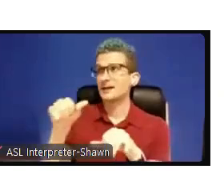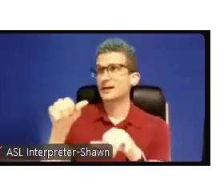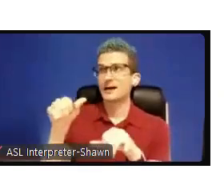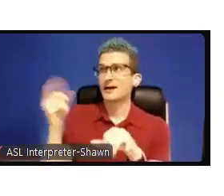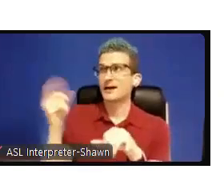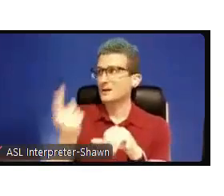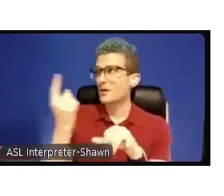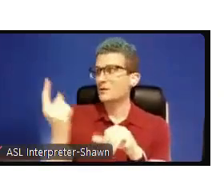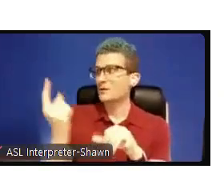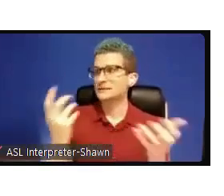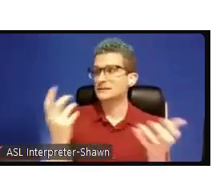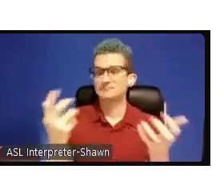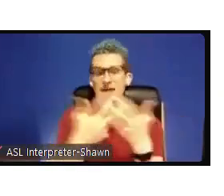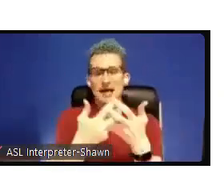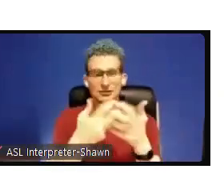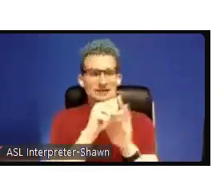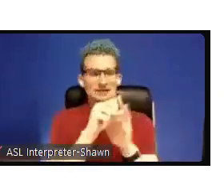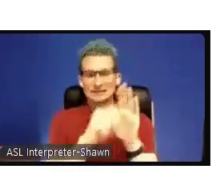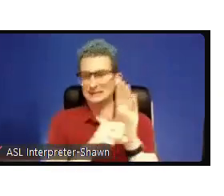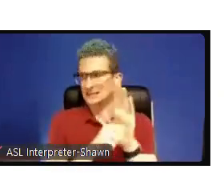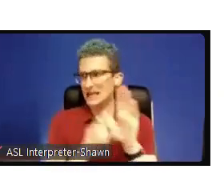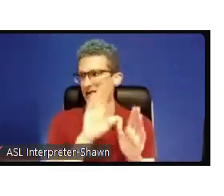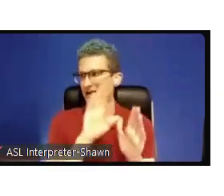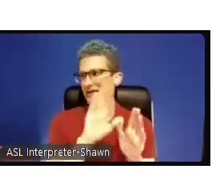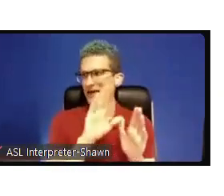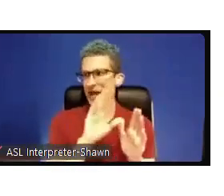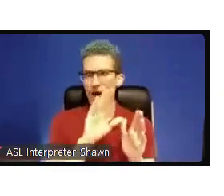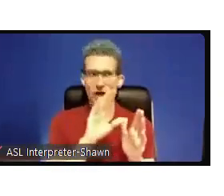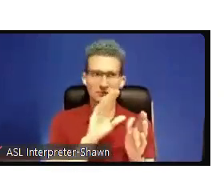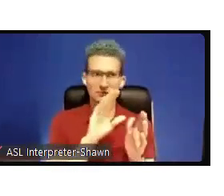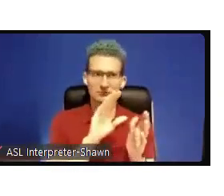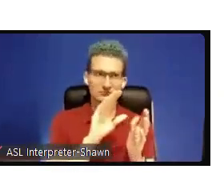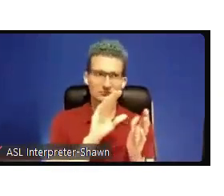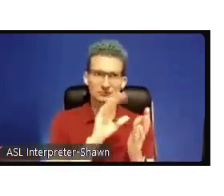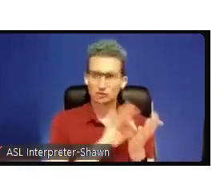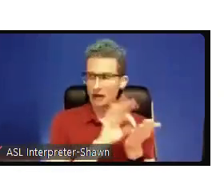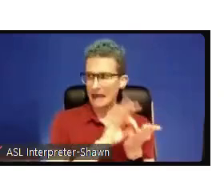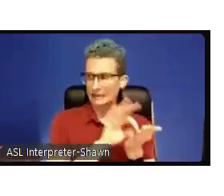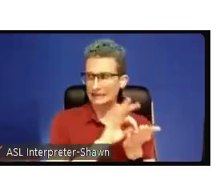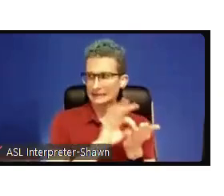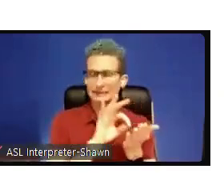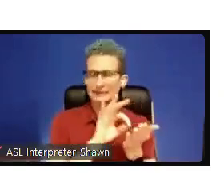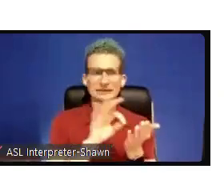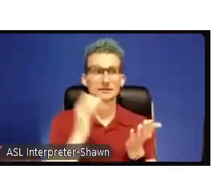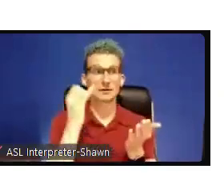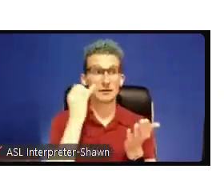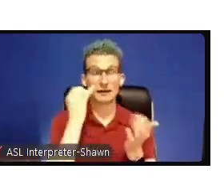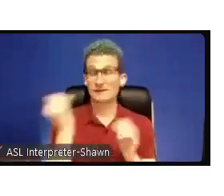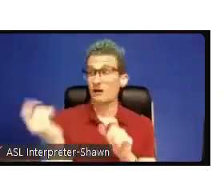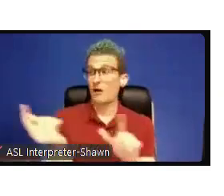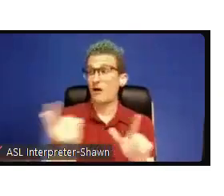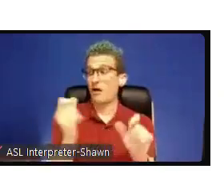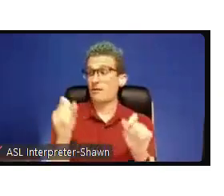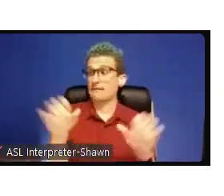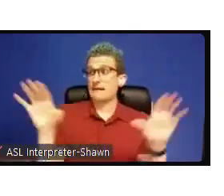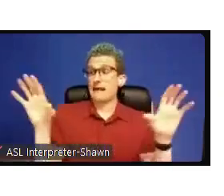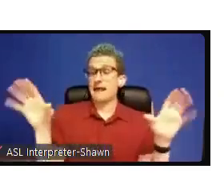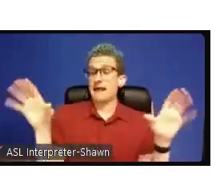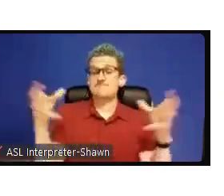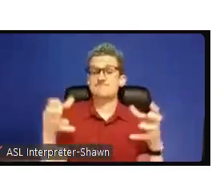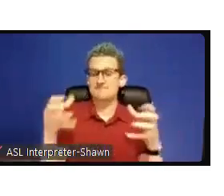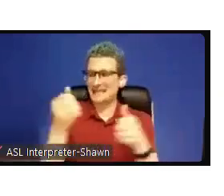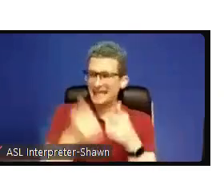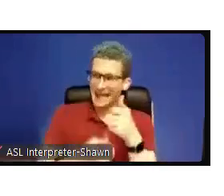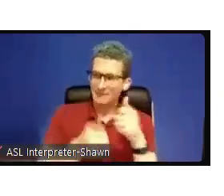match what the state is tracking. So if we can all come together across all of the entities and get an